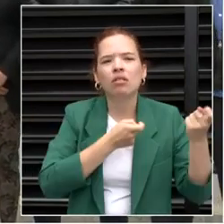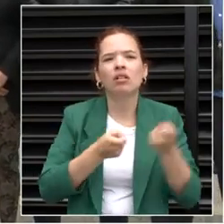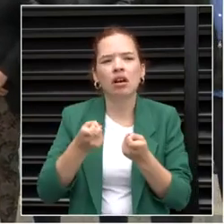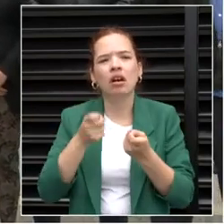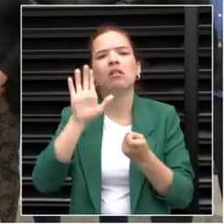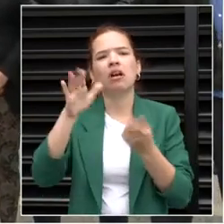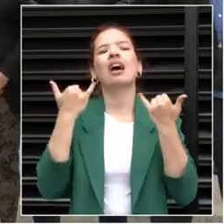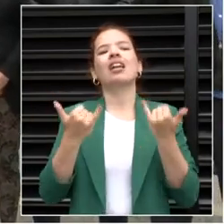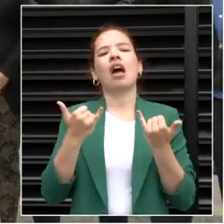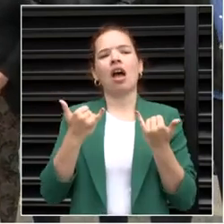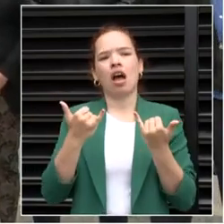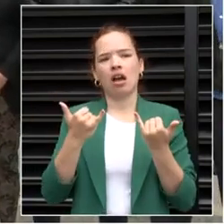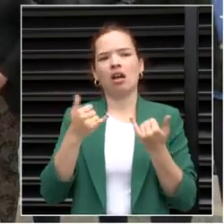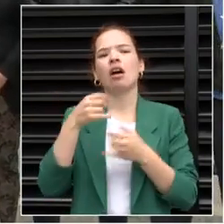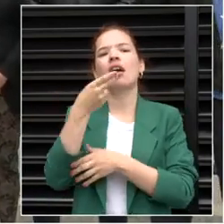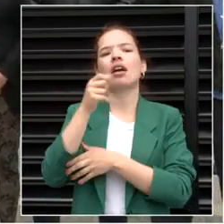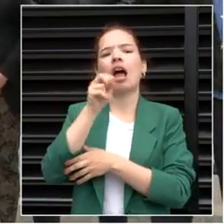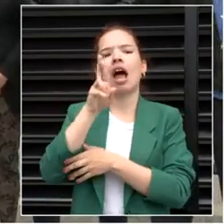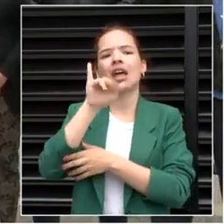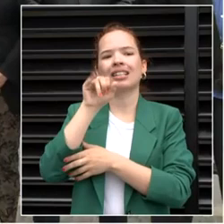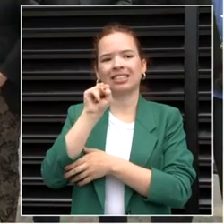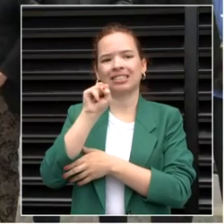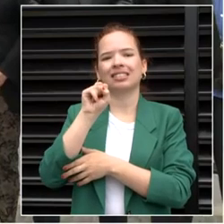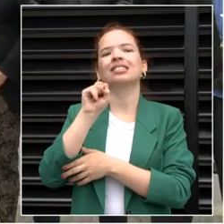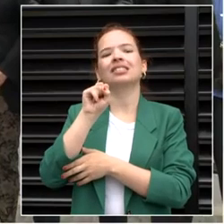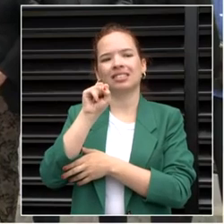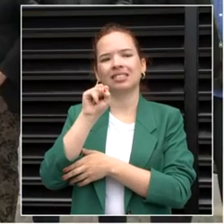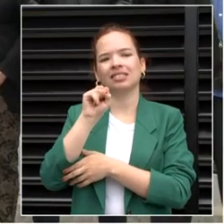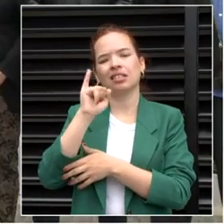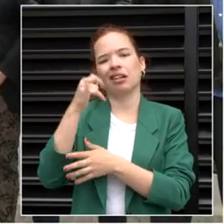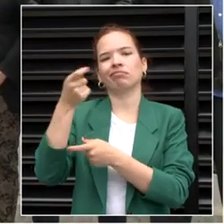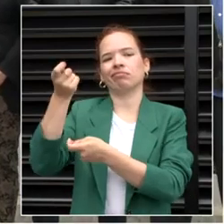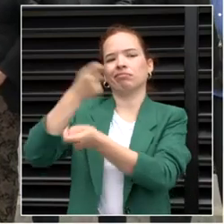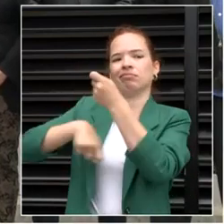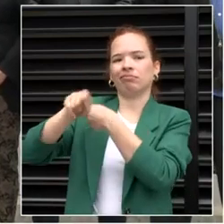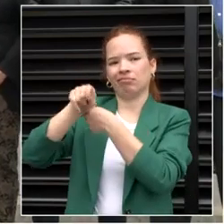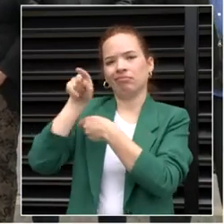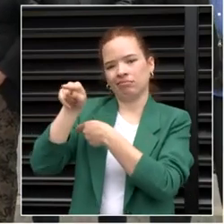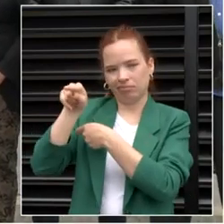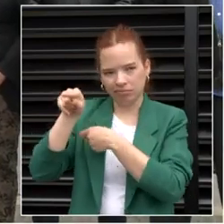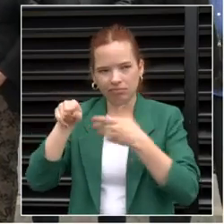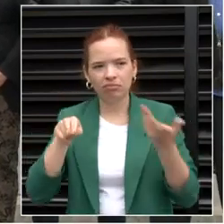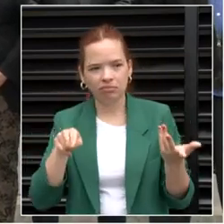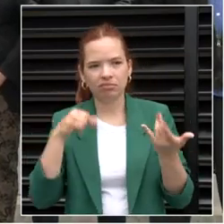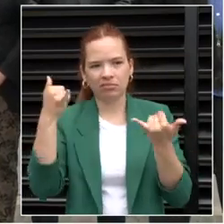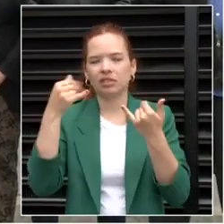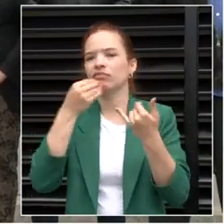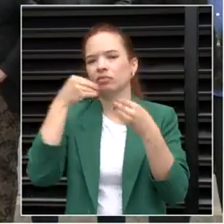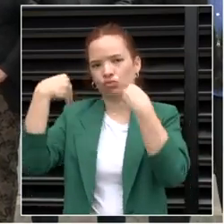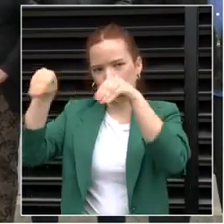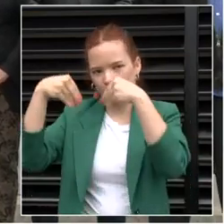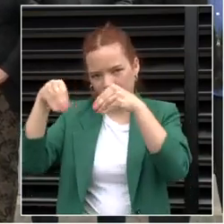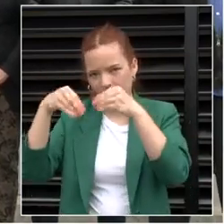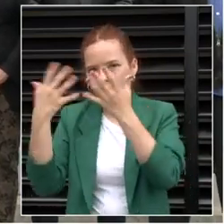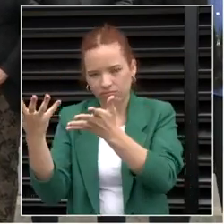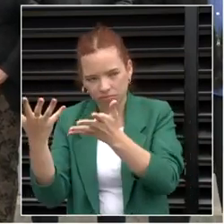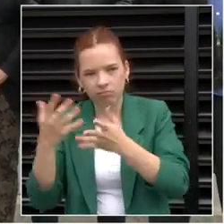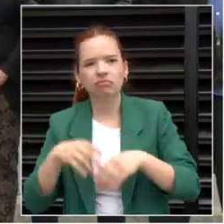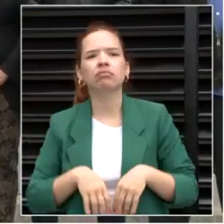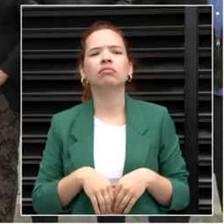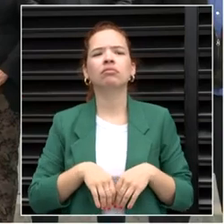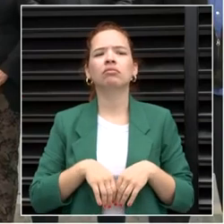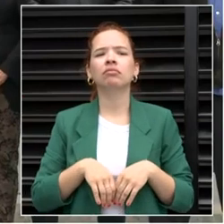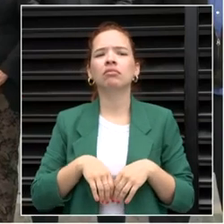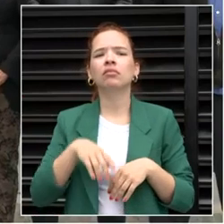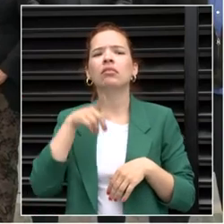me he needed that date at the 9:30. I was like, for what? You know, for Nirvana. I said, well, Jesus Jones, you don't want to